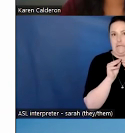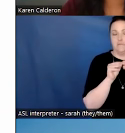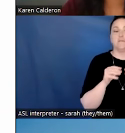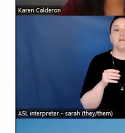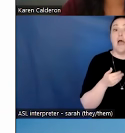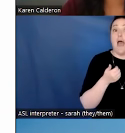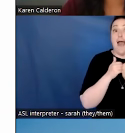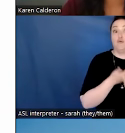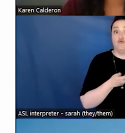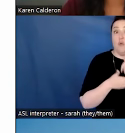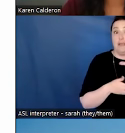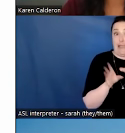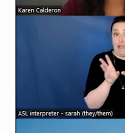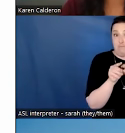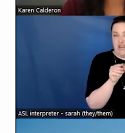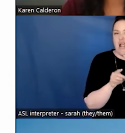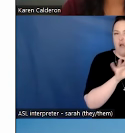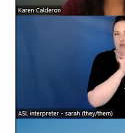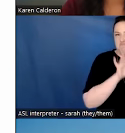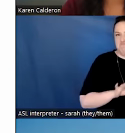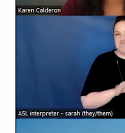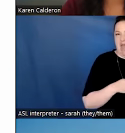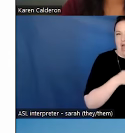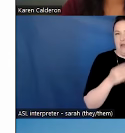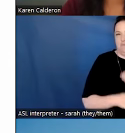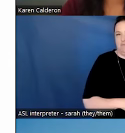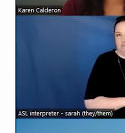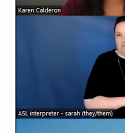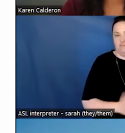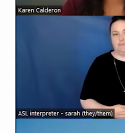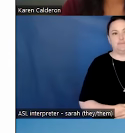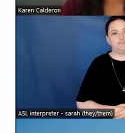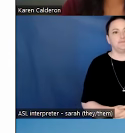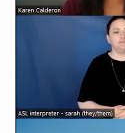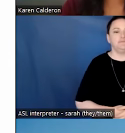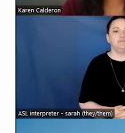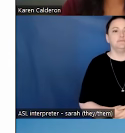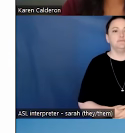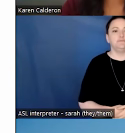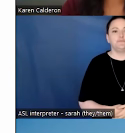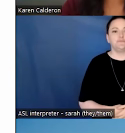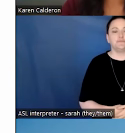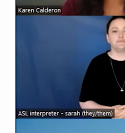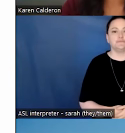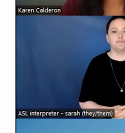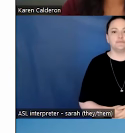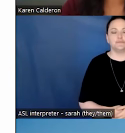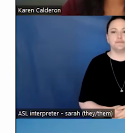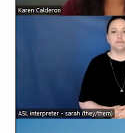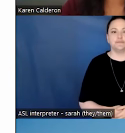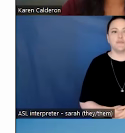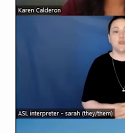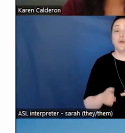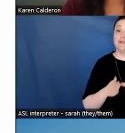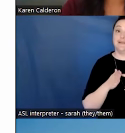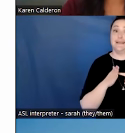this presentation. So after we receive the initial